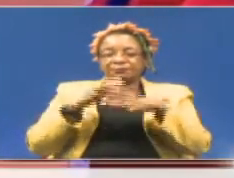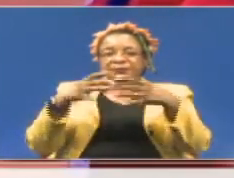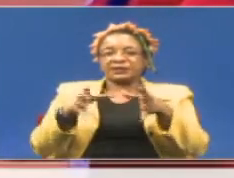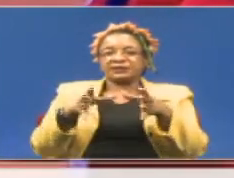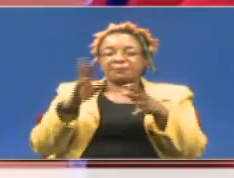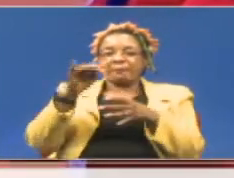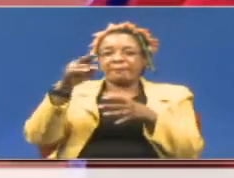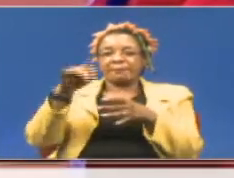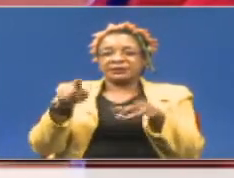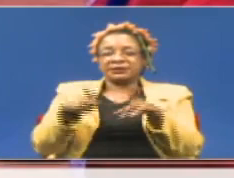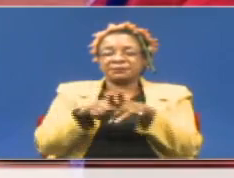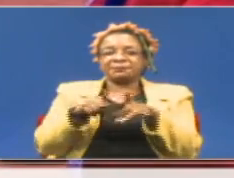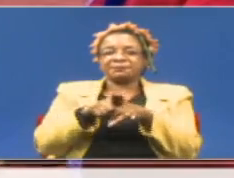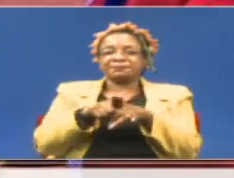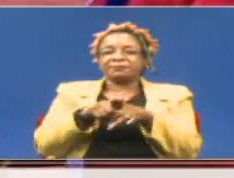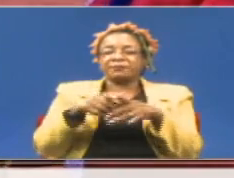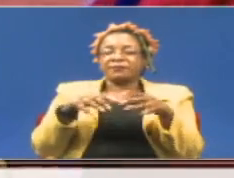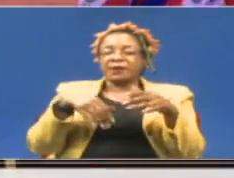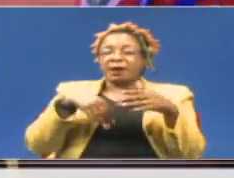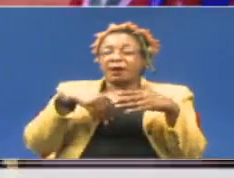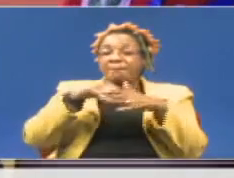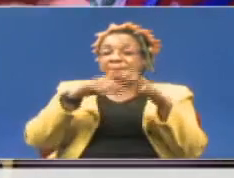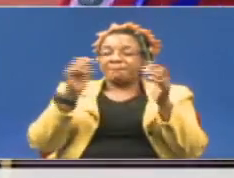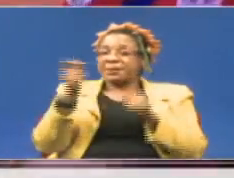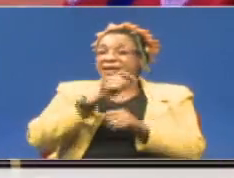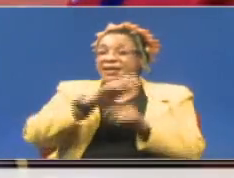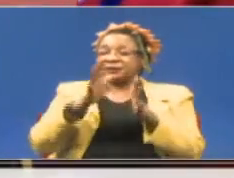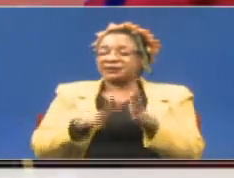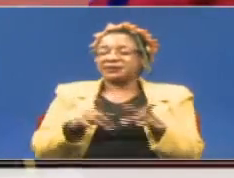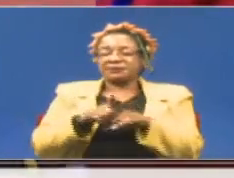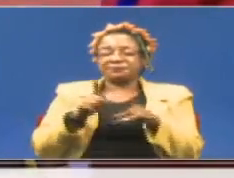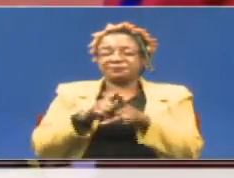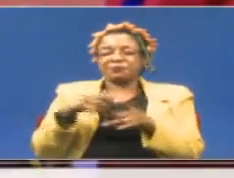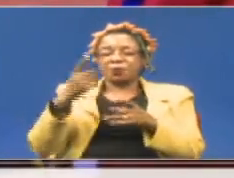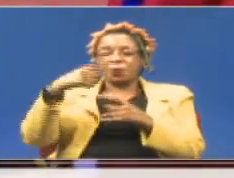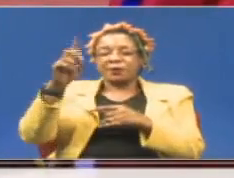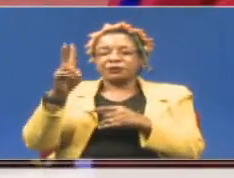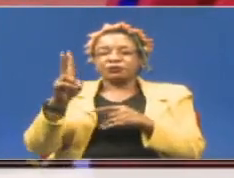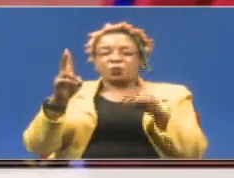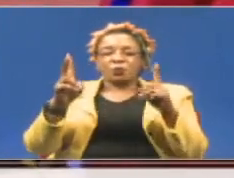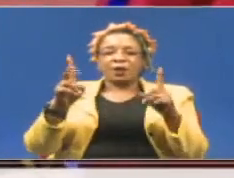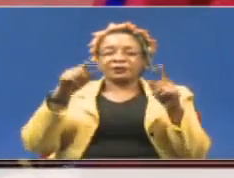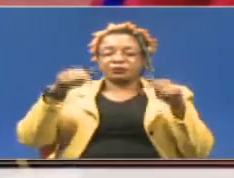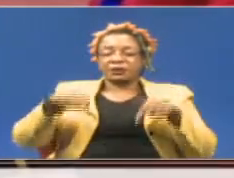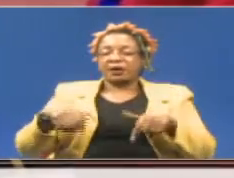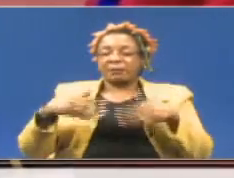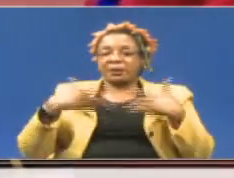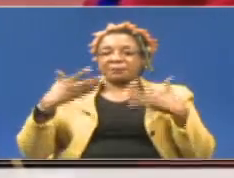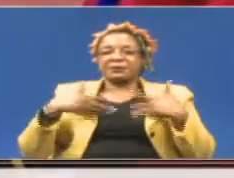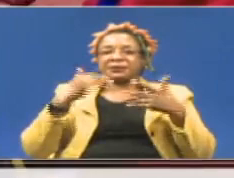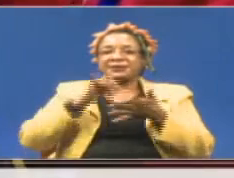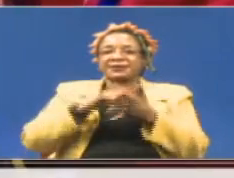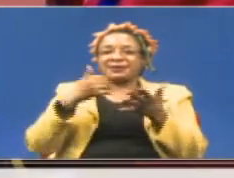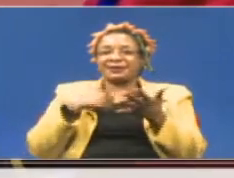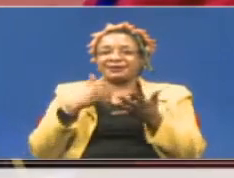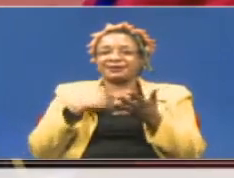teammate and they also have a great player, so we are really happy to win 2-1 today, and I'm grateful that I got the chance to